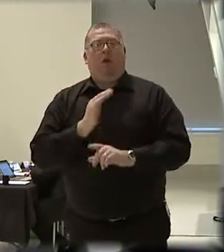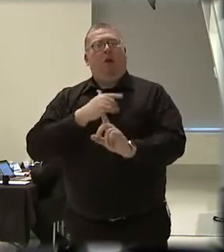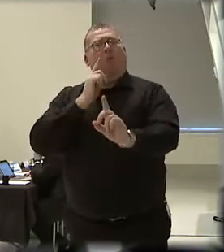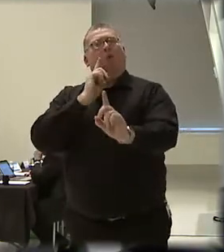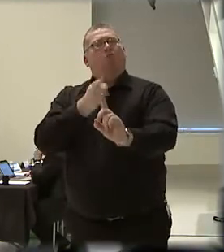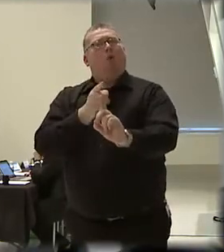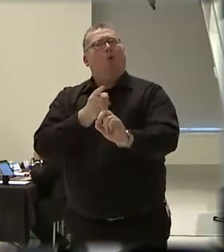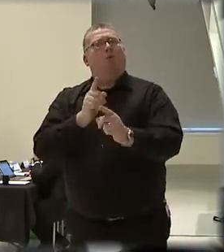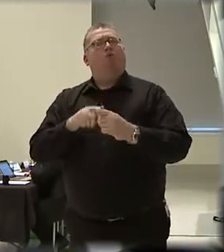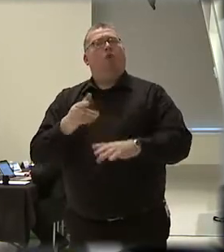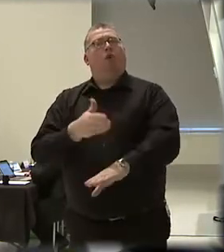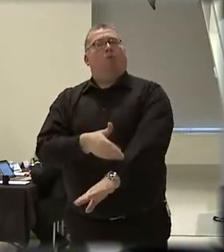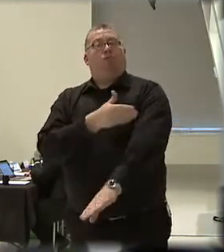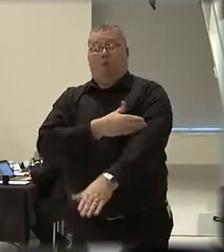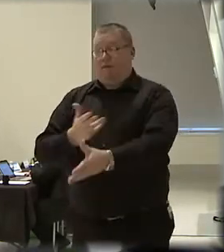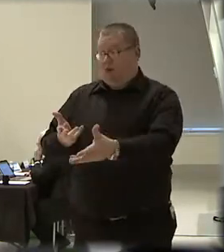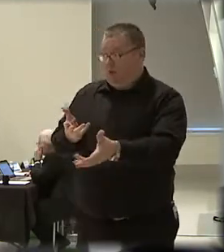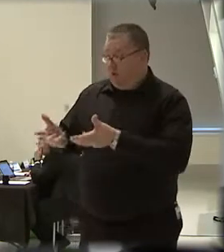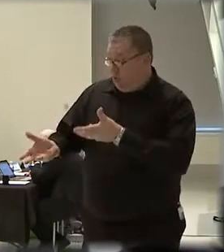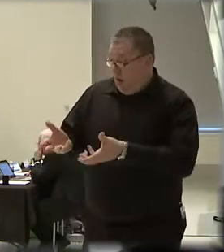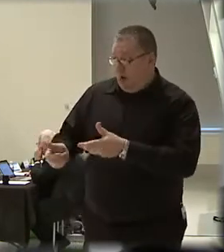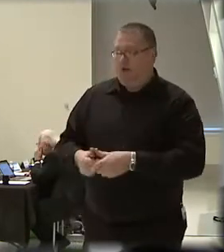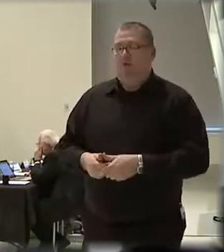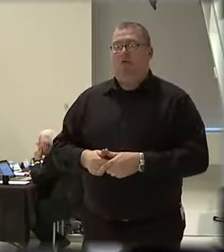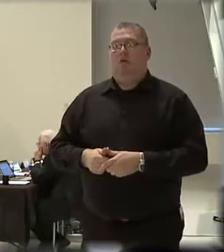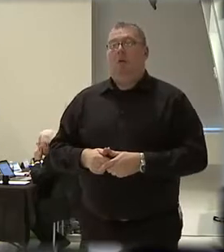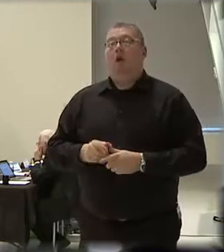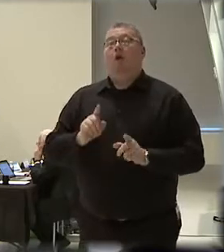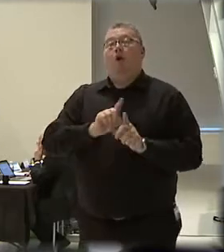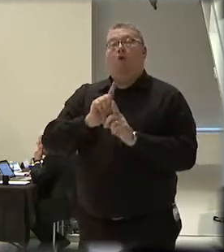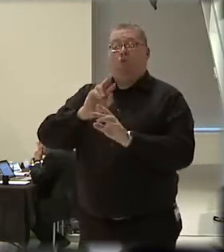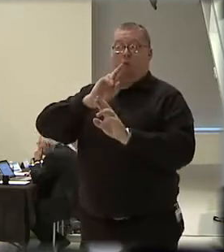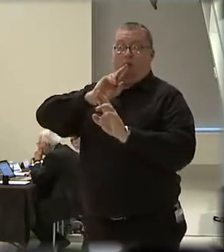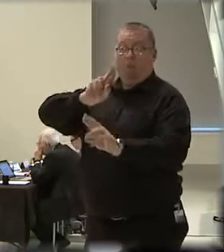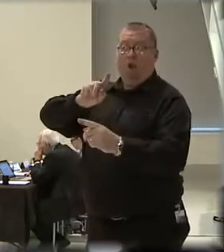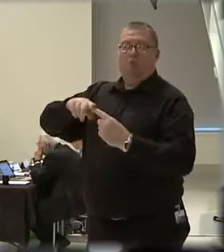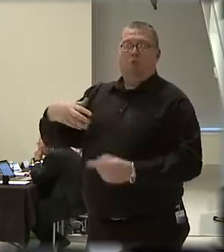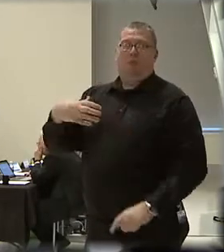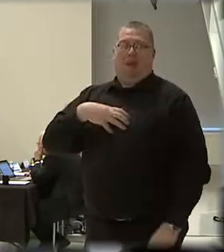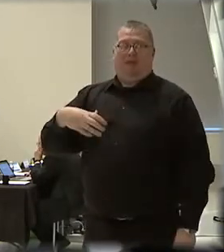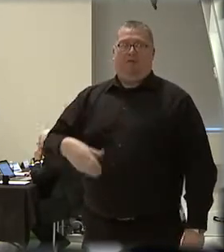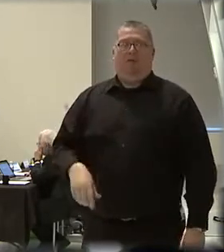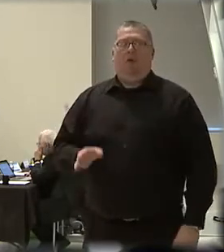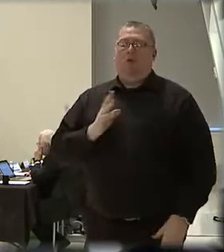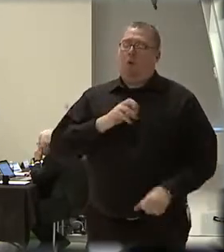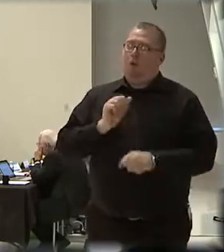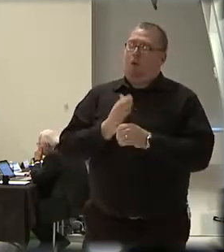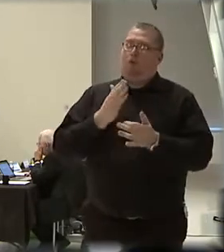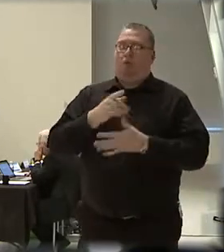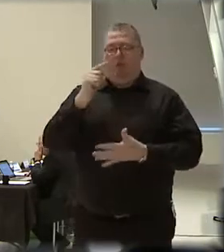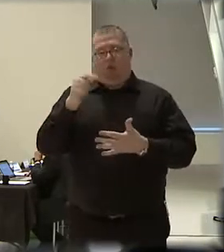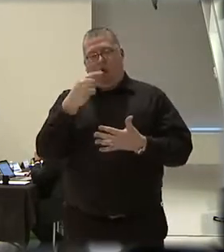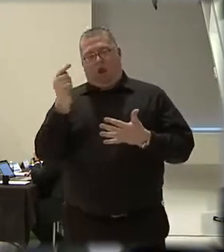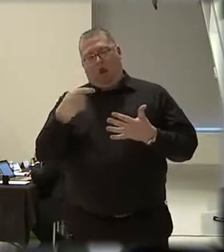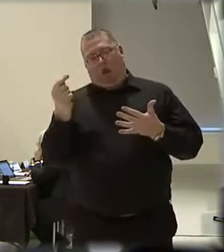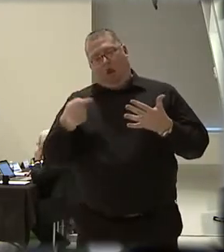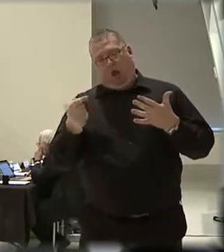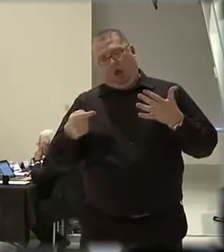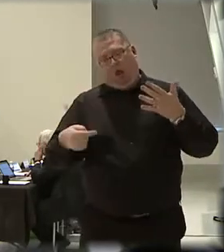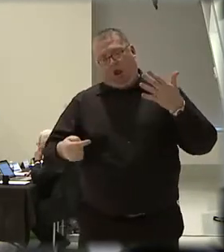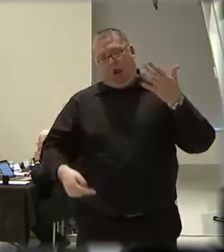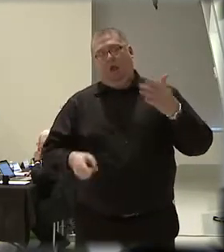was to improve interactions and address complaints. We worked through a litany of privacy,